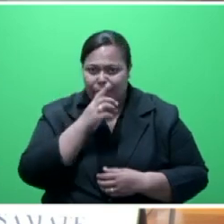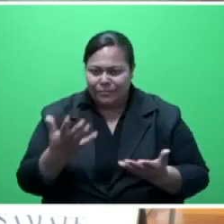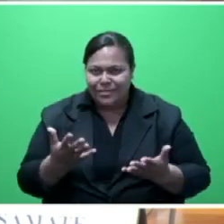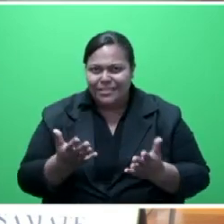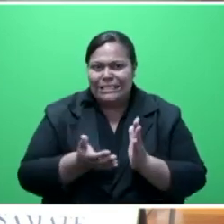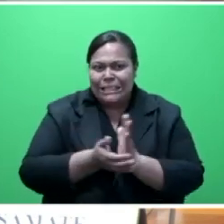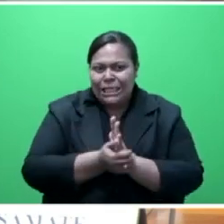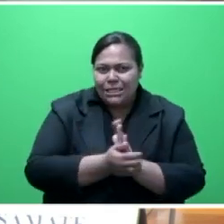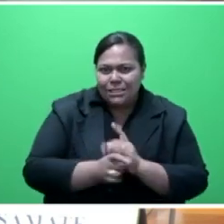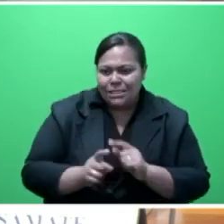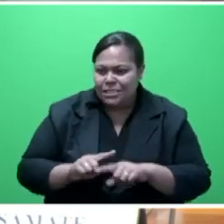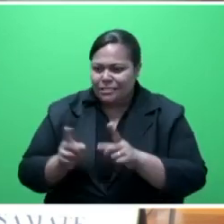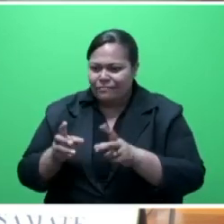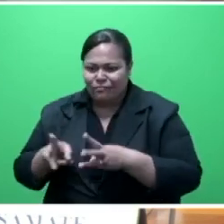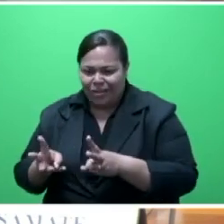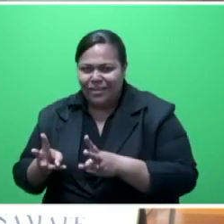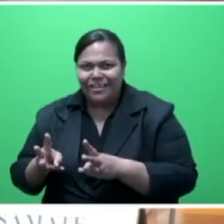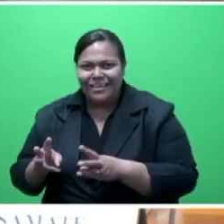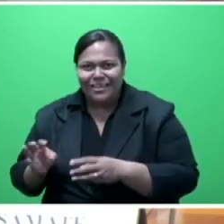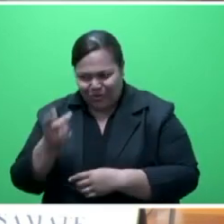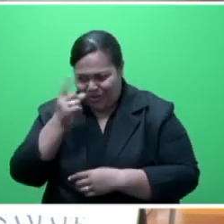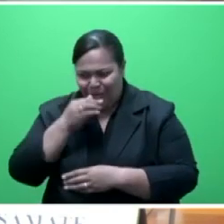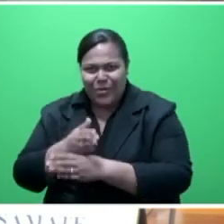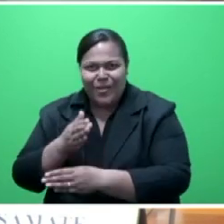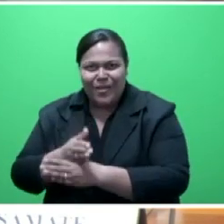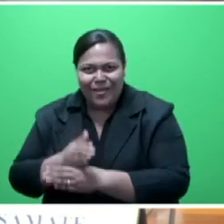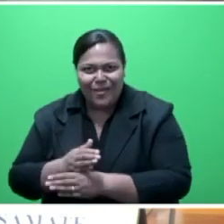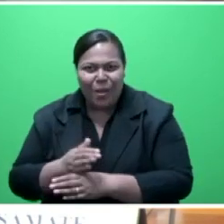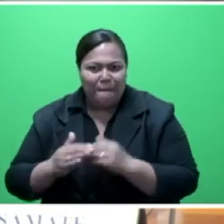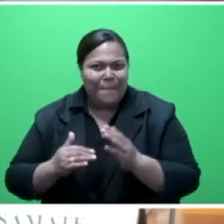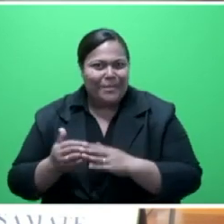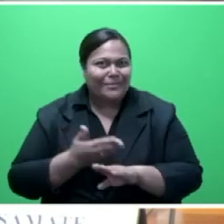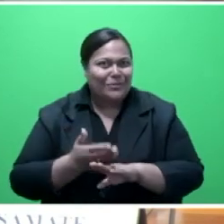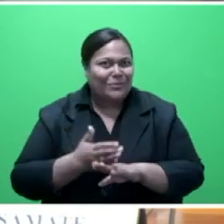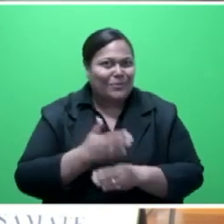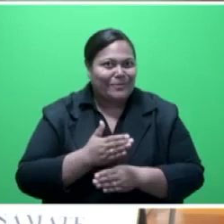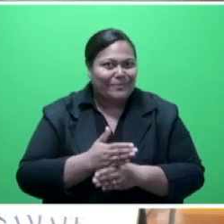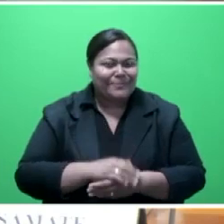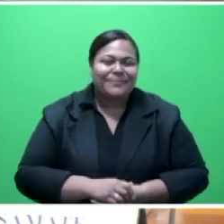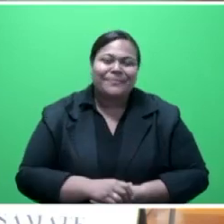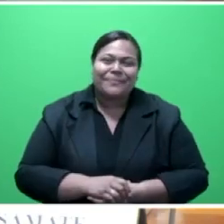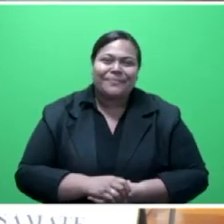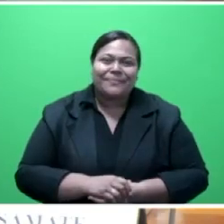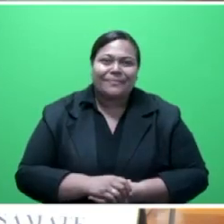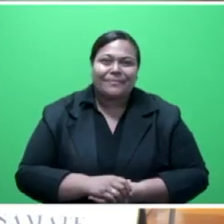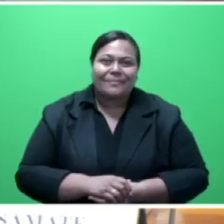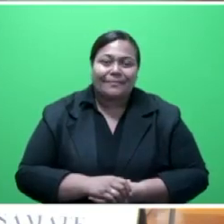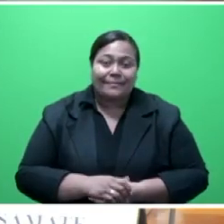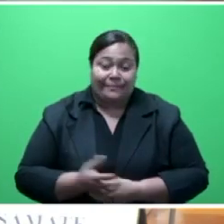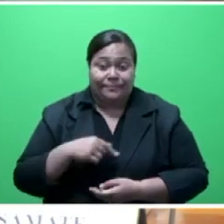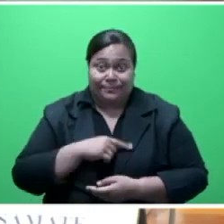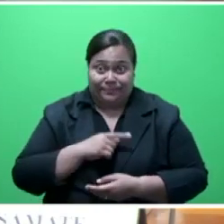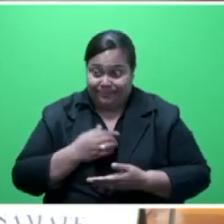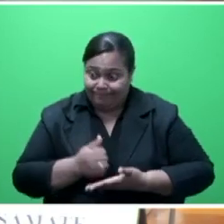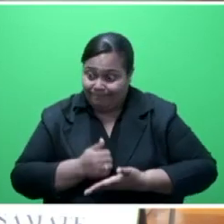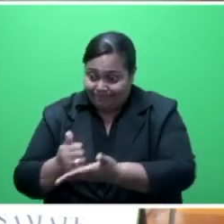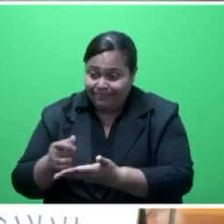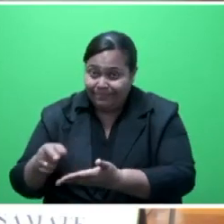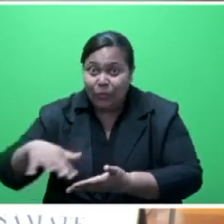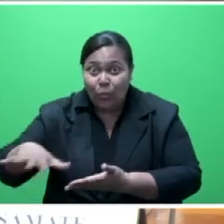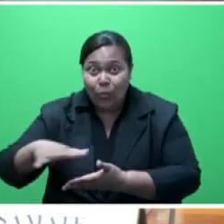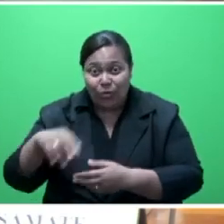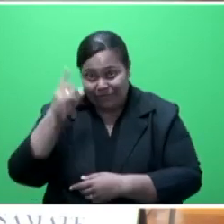new directions or by building entirely new skill sets. Mr. Speaker, sir, aiding and empowering those Fijians will take all of